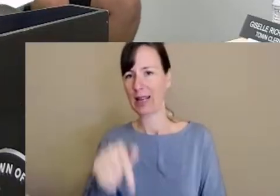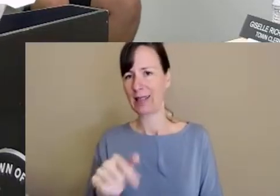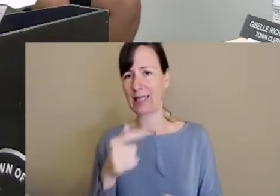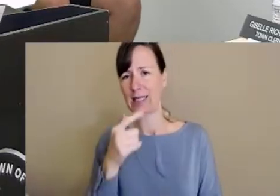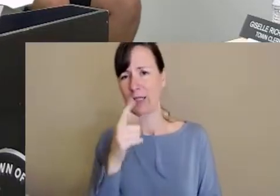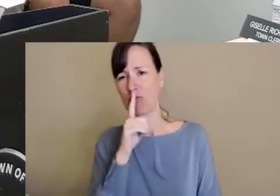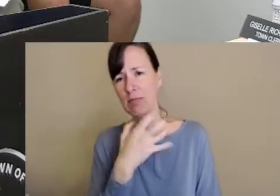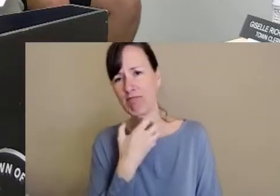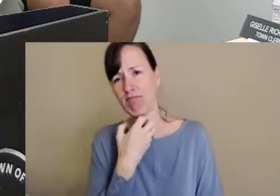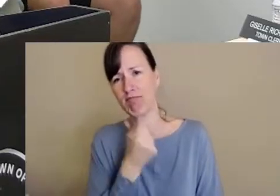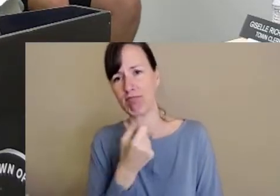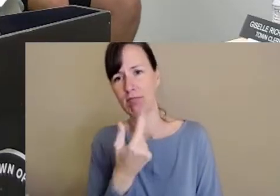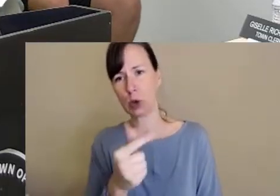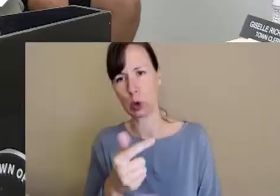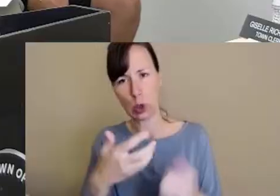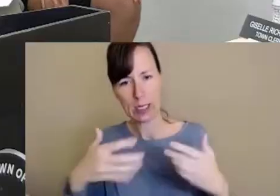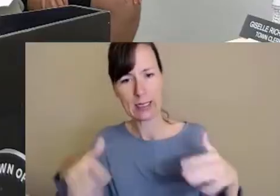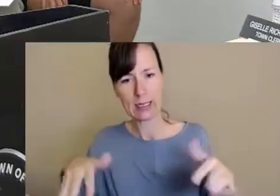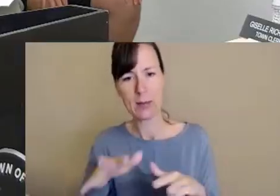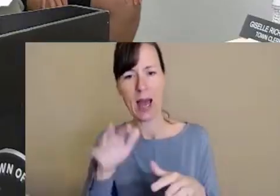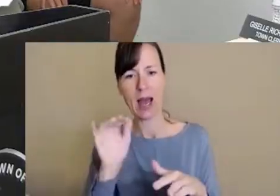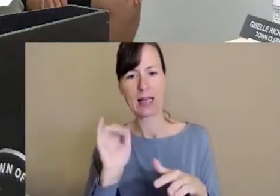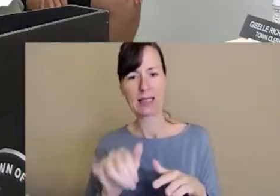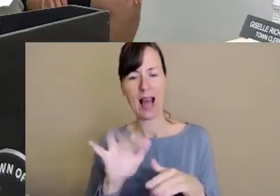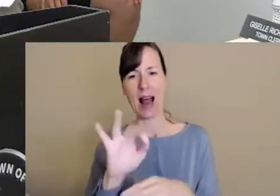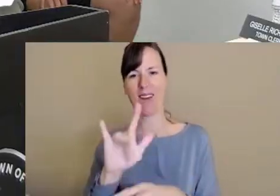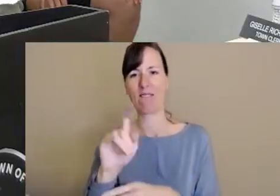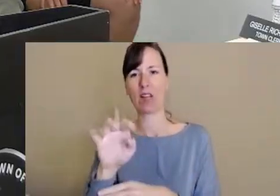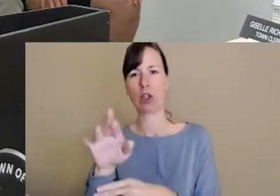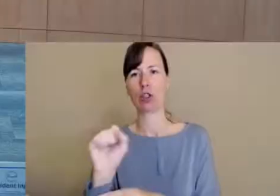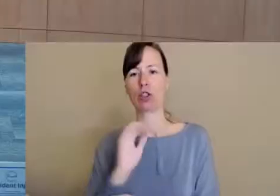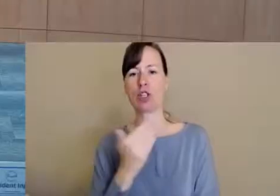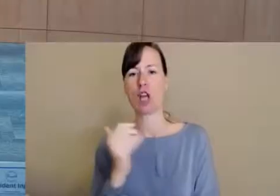our soul. Thank you. Thank you,